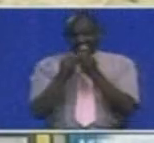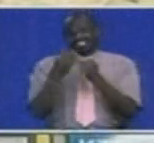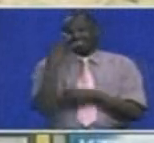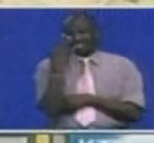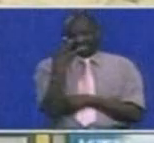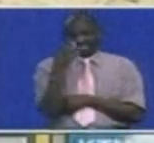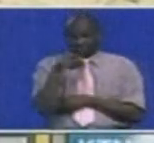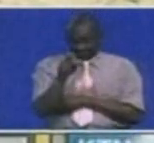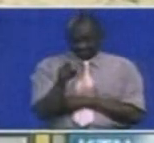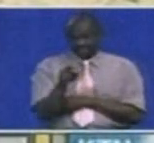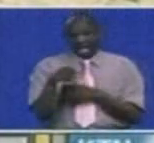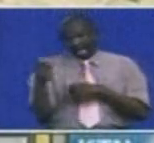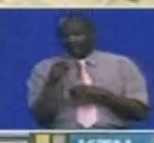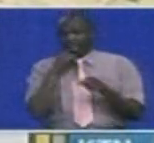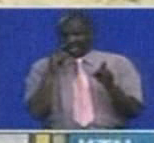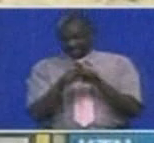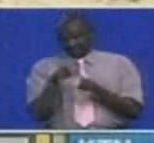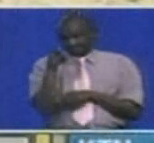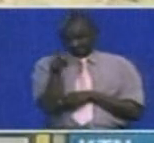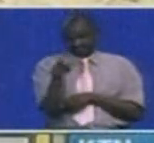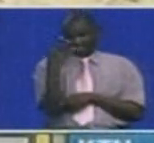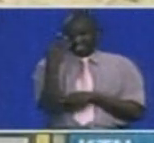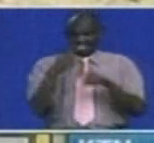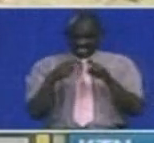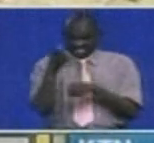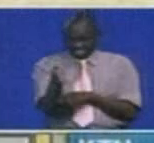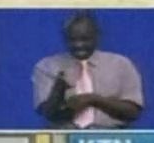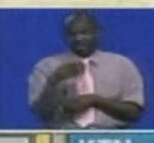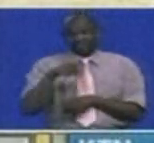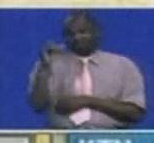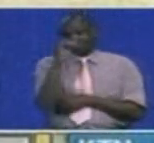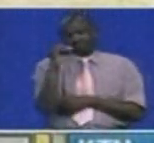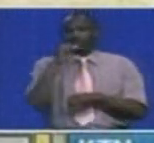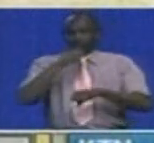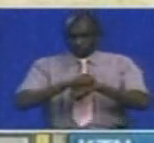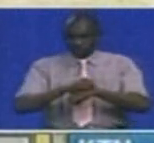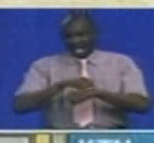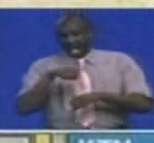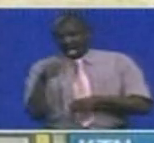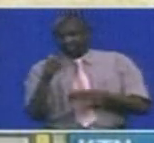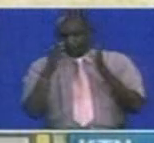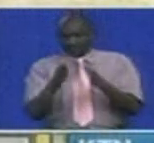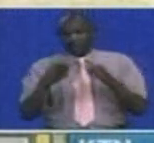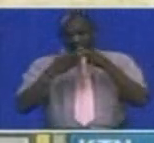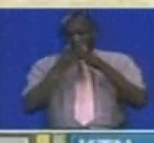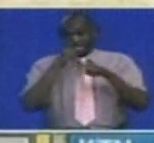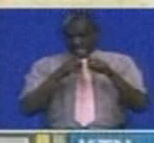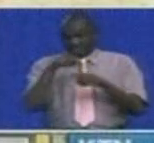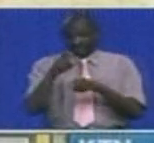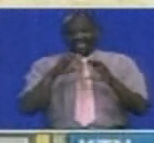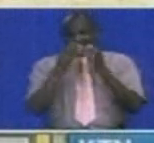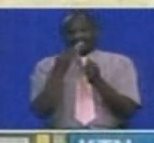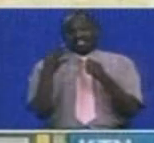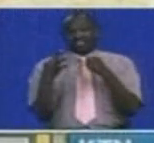Her 3-year-old brother, Peter Mwasia, who was in nursery school. 9-year-old Mwende Mwasia, a class 3